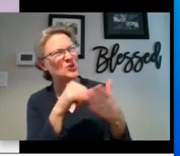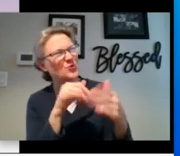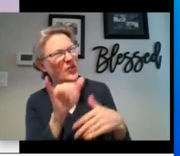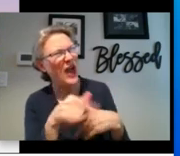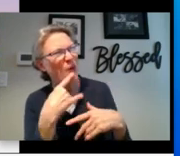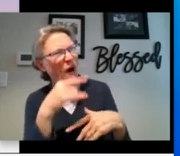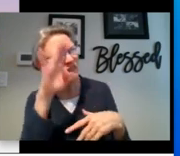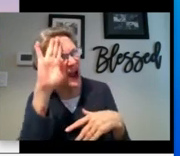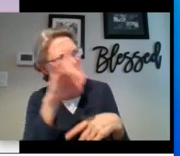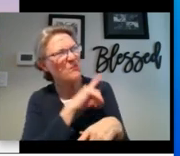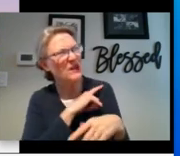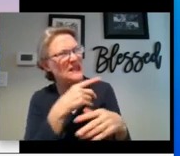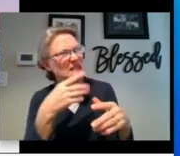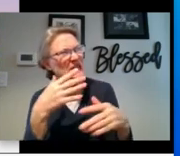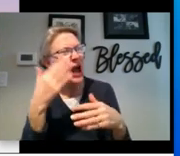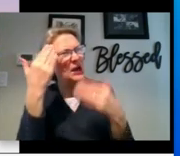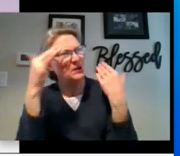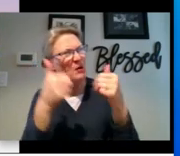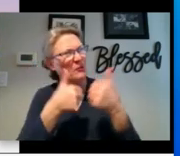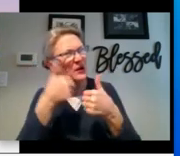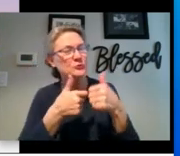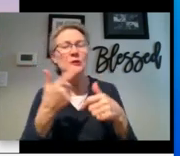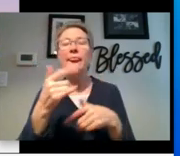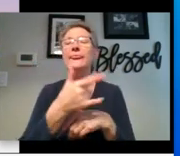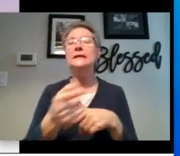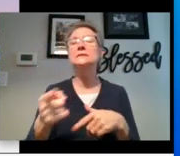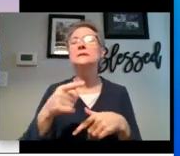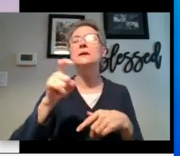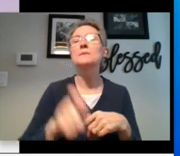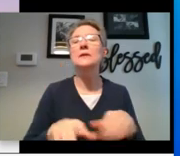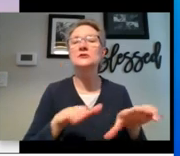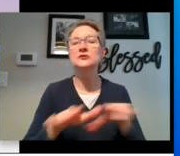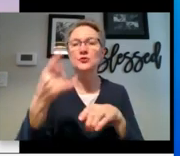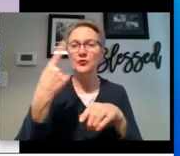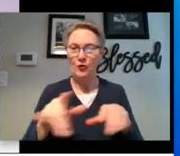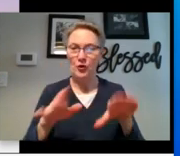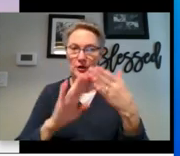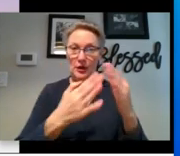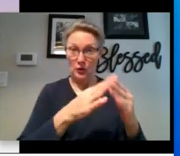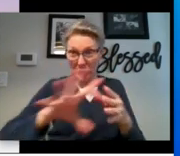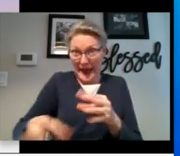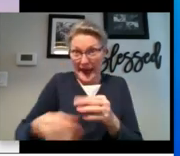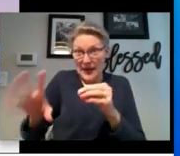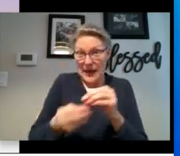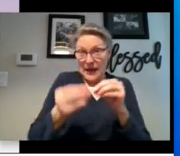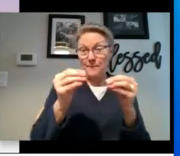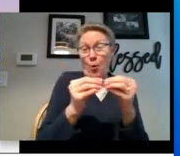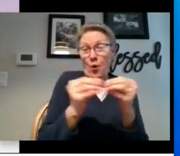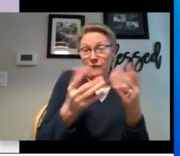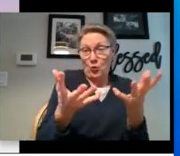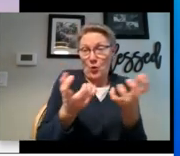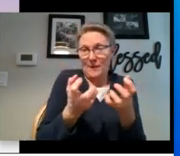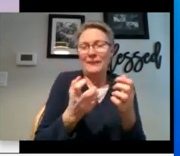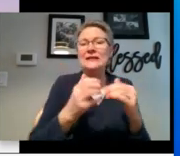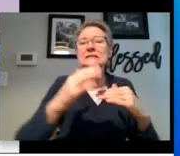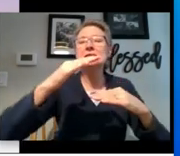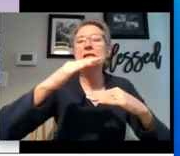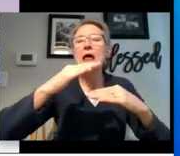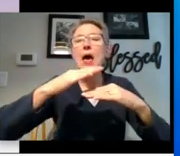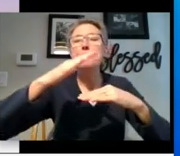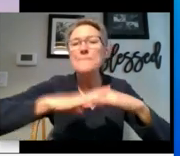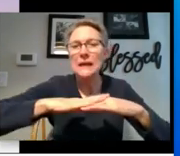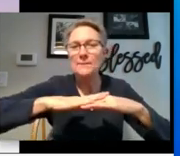right, so these are your must-dos for your town. You can add anything additionally that you would like to, but this is the bare minimum of what you